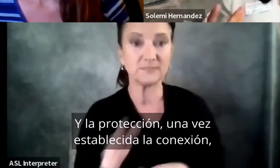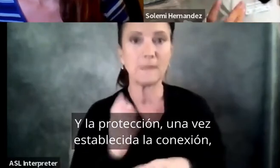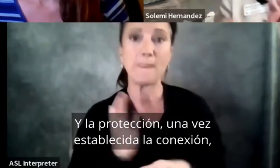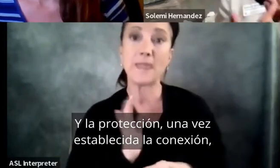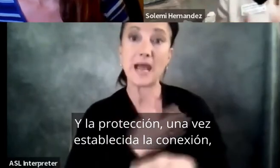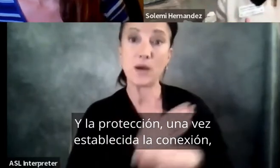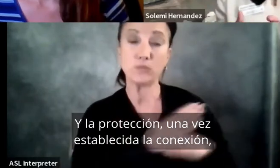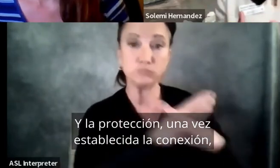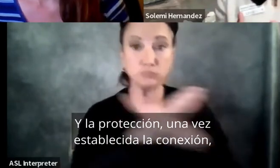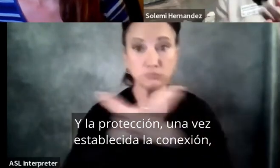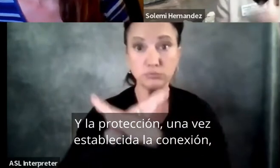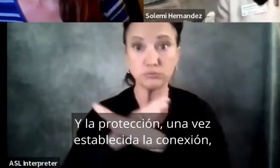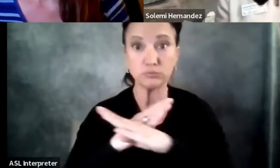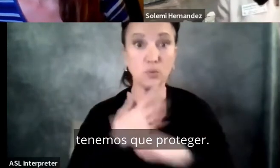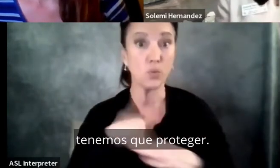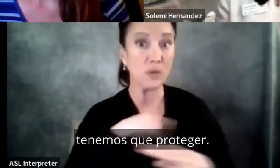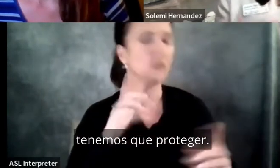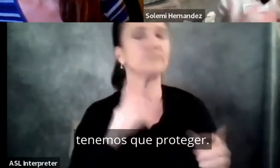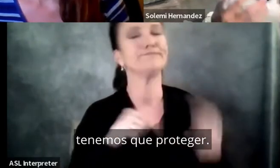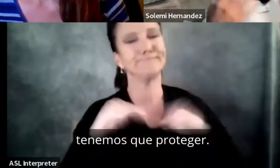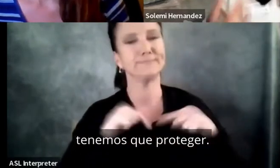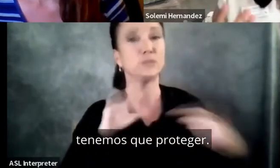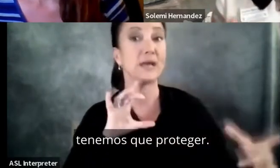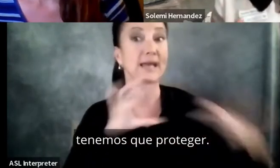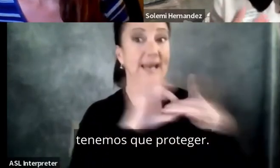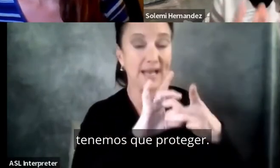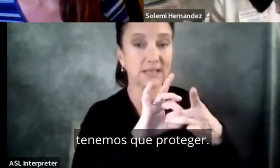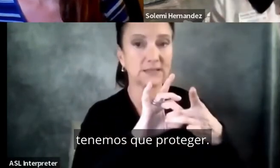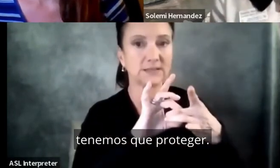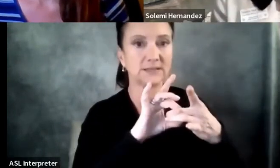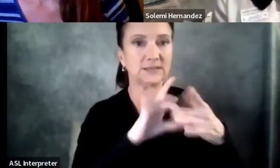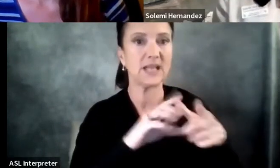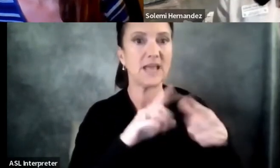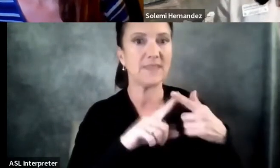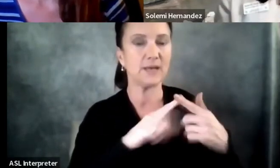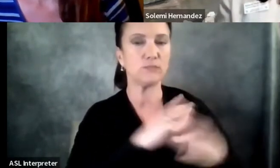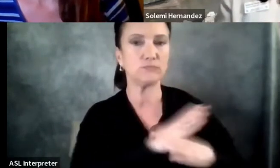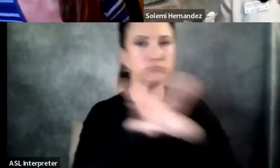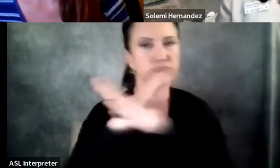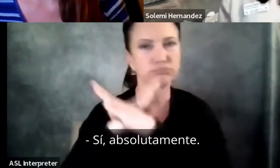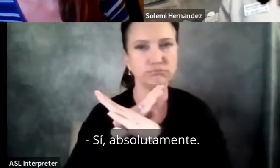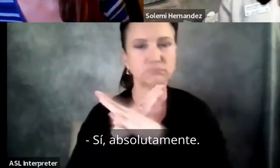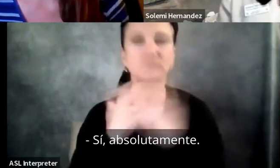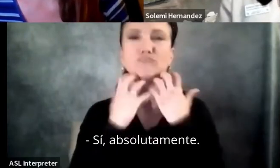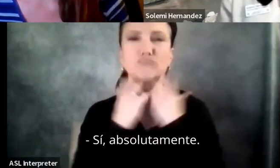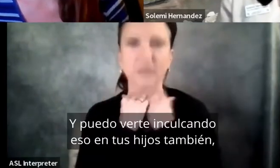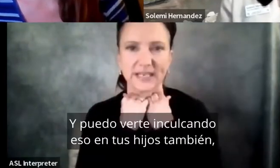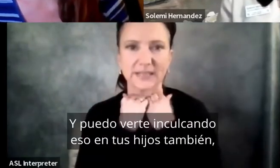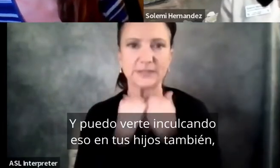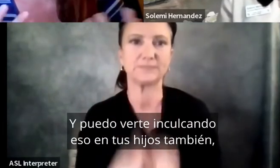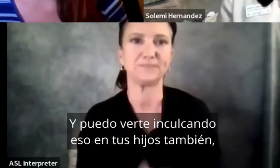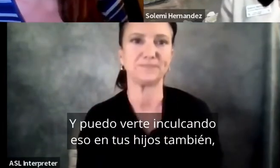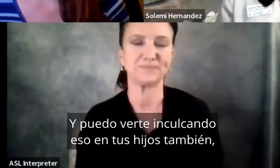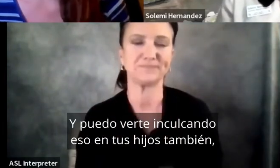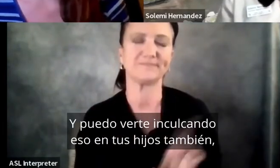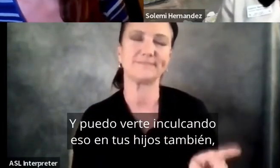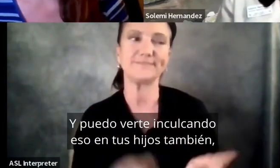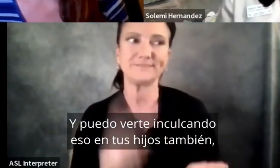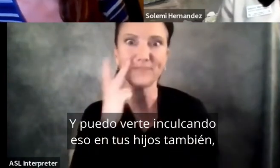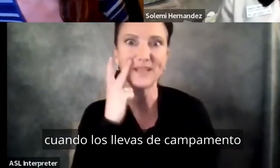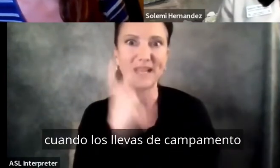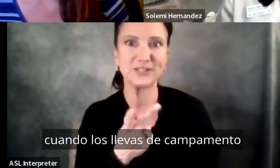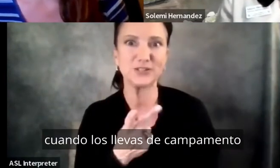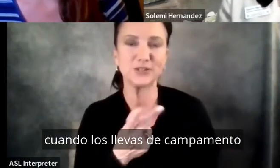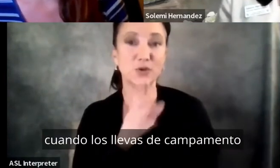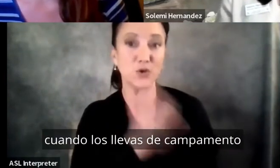once that connection is established with nature, we have the need to protect. Yeah, absolutely. And I can see you instilling that in your kids